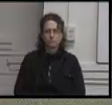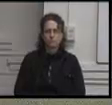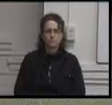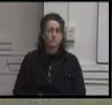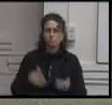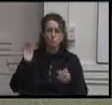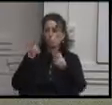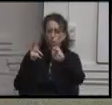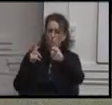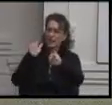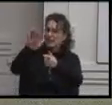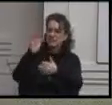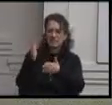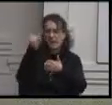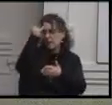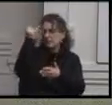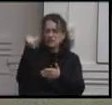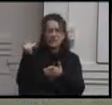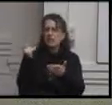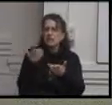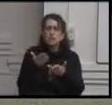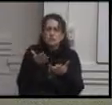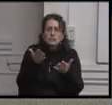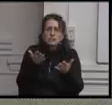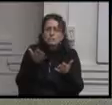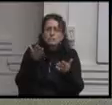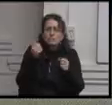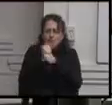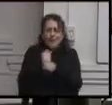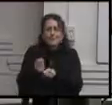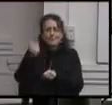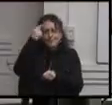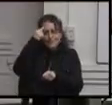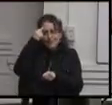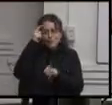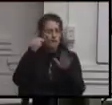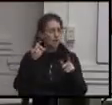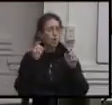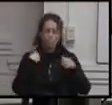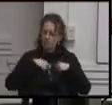just smart. Yeah, and let's formalize it. Let's